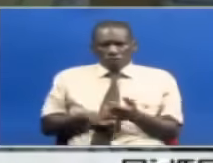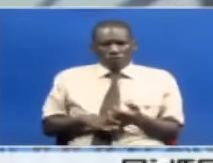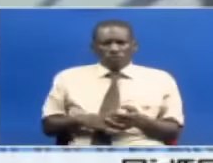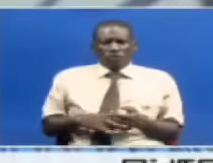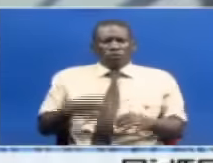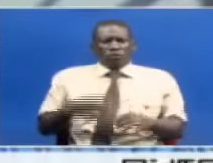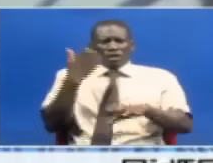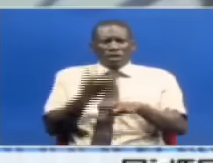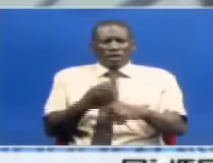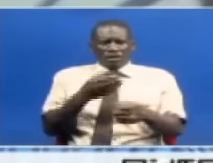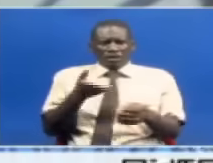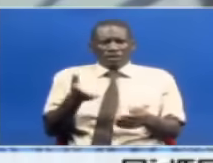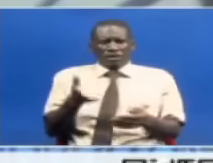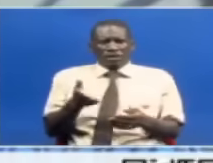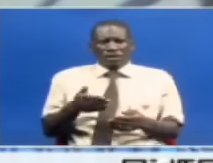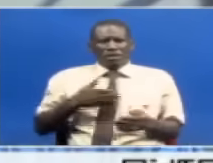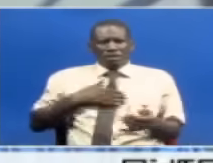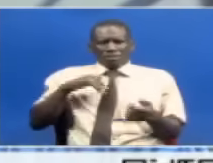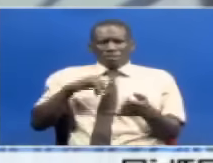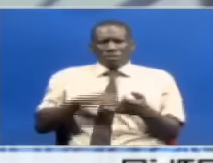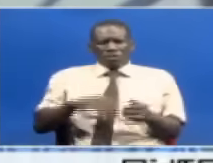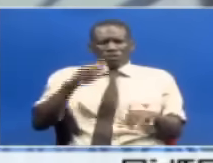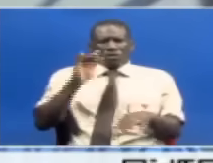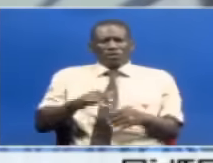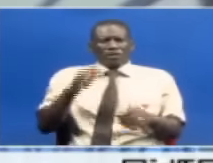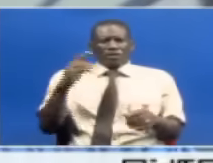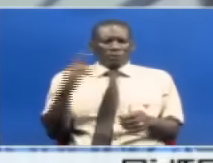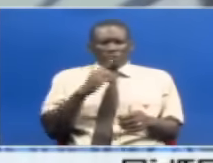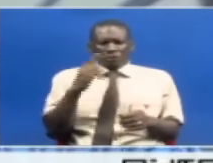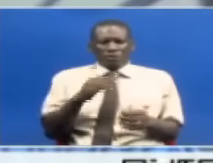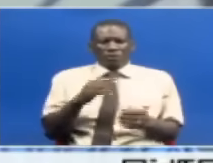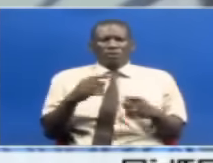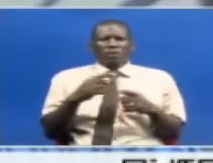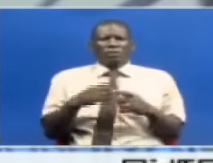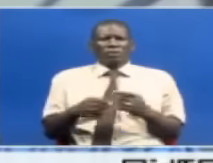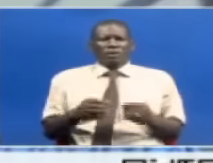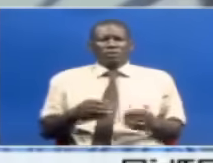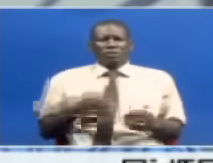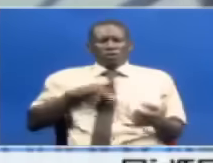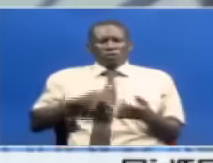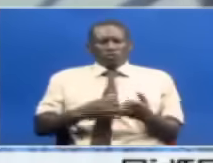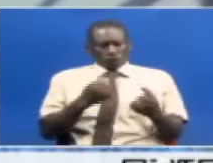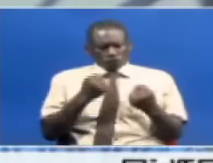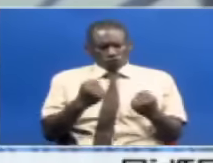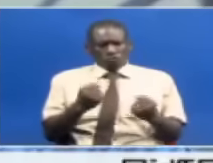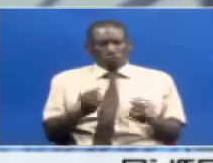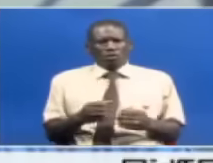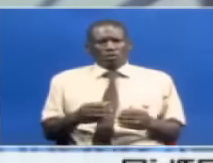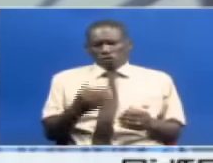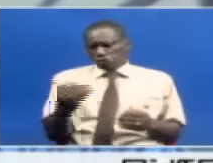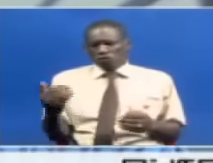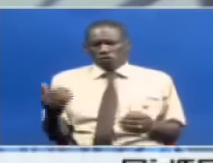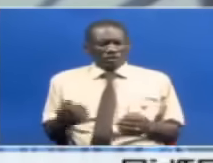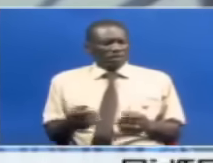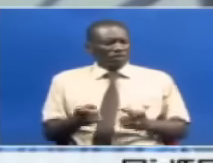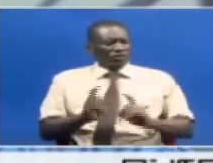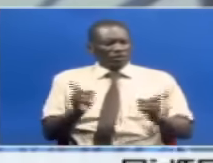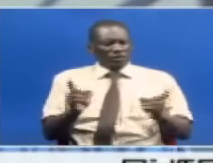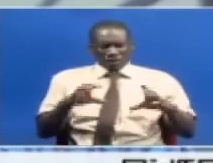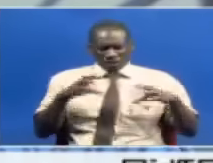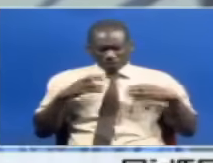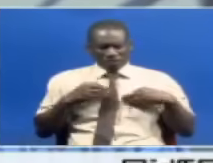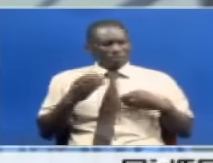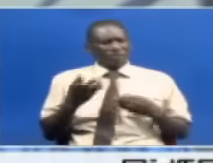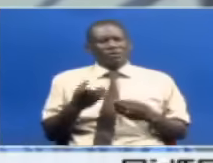task. My wife has been hit hard, but she has been strong. The kids are not yet so much in